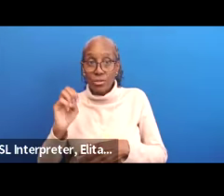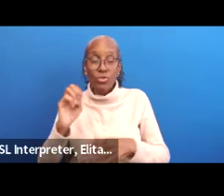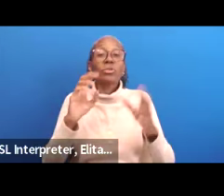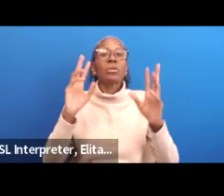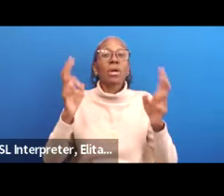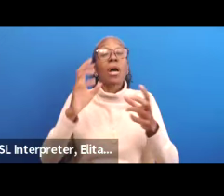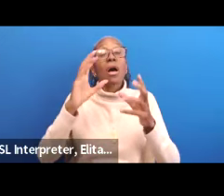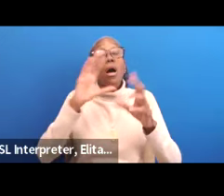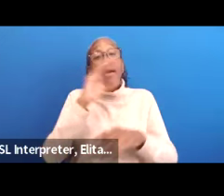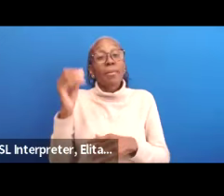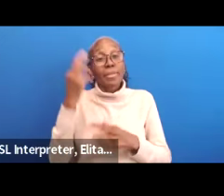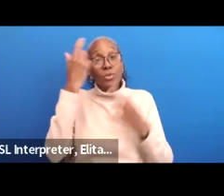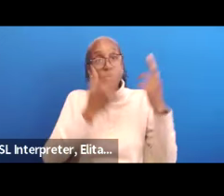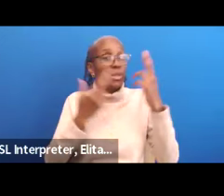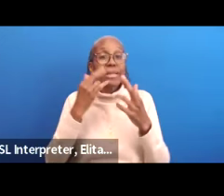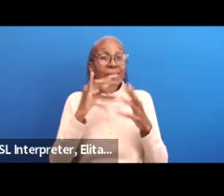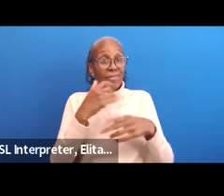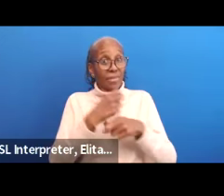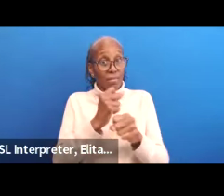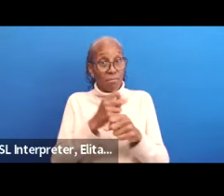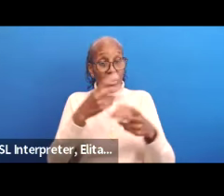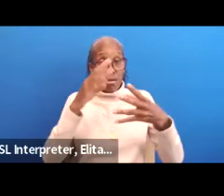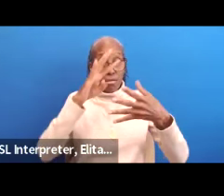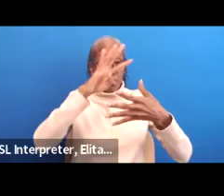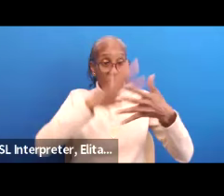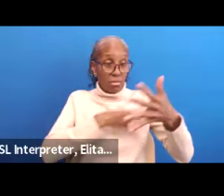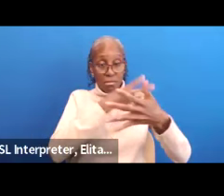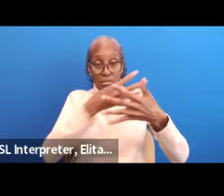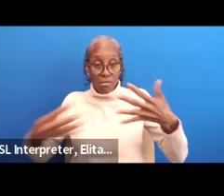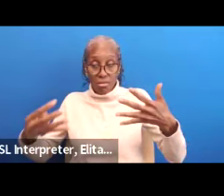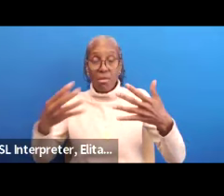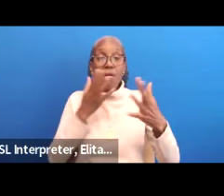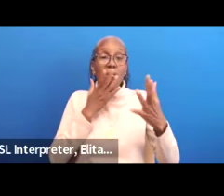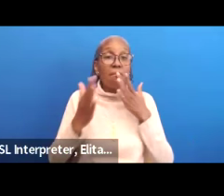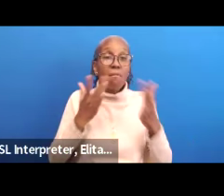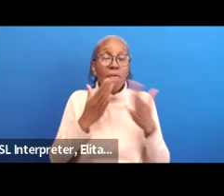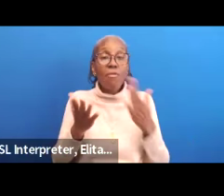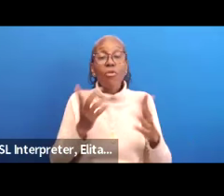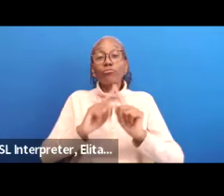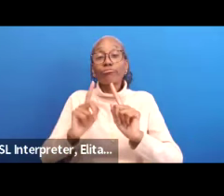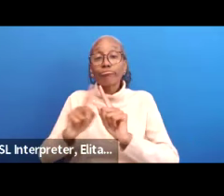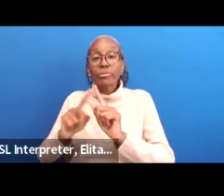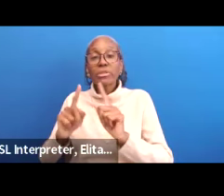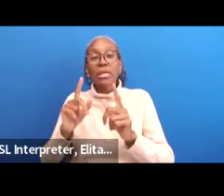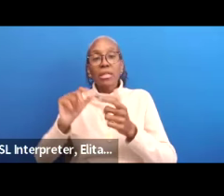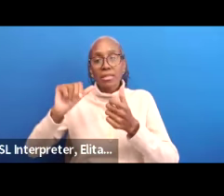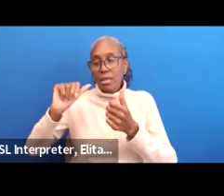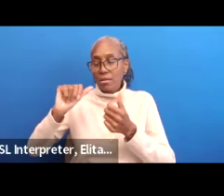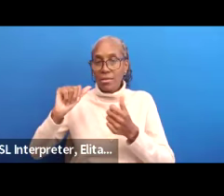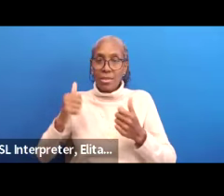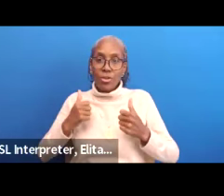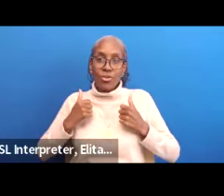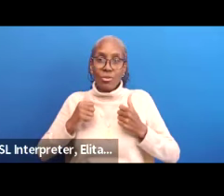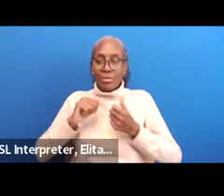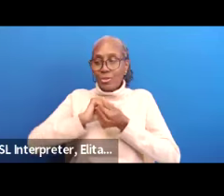that if they make them fancy colors, then the scrub technicians like